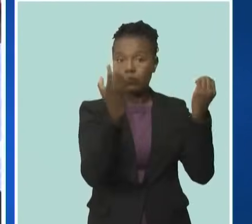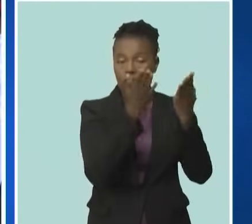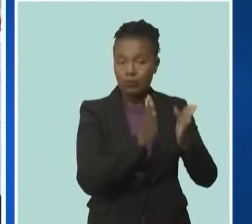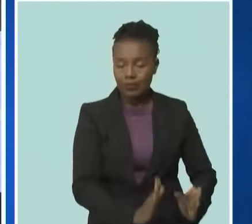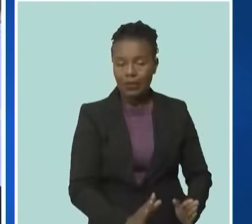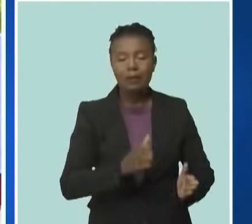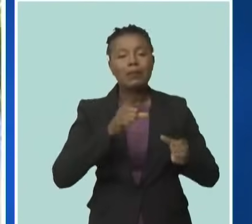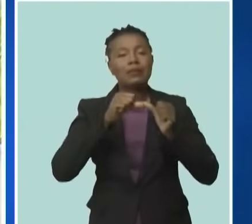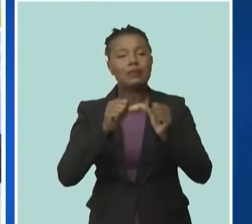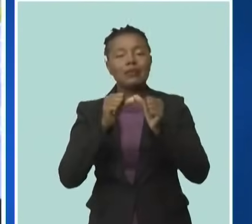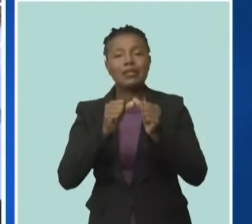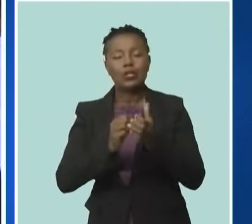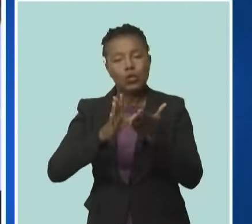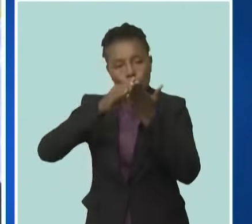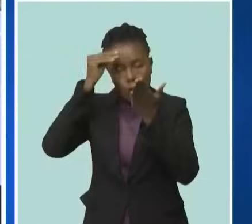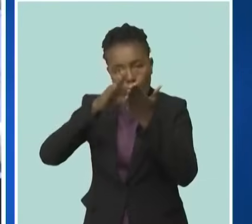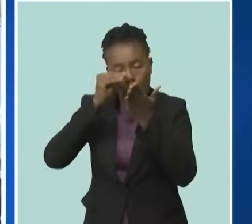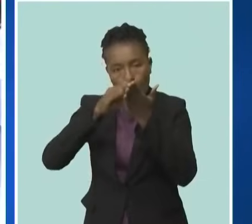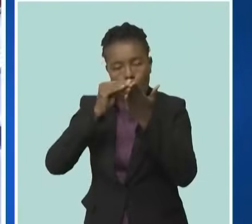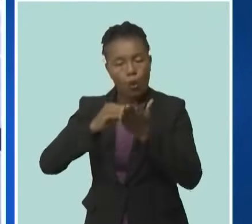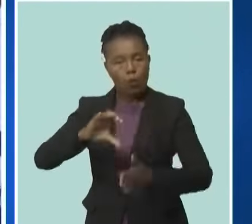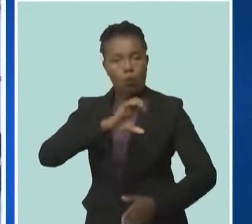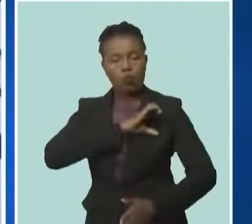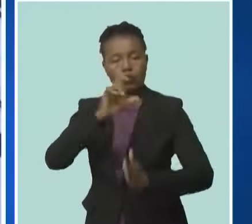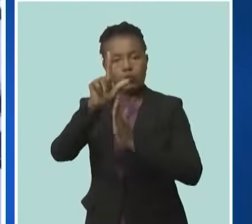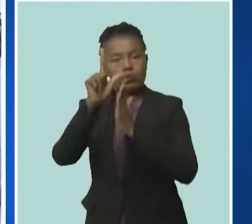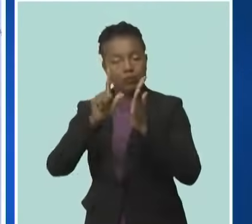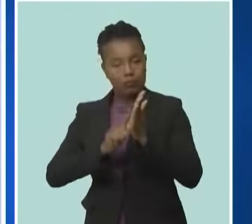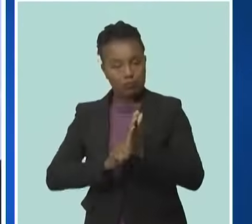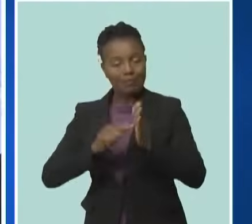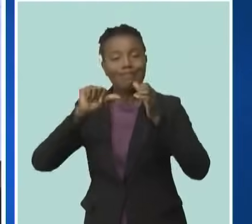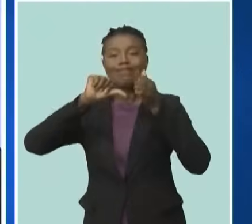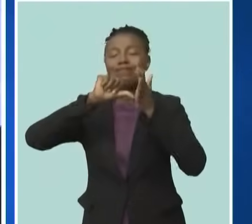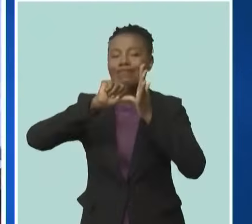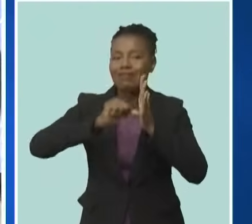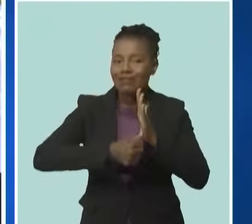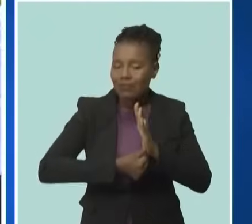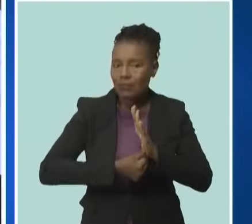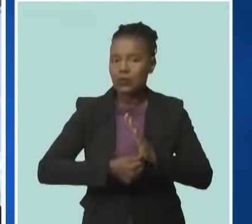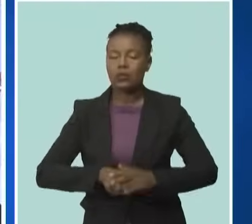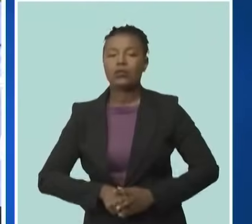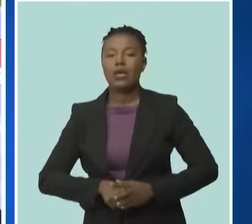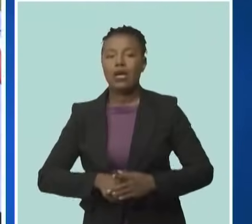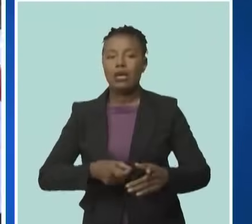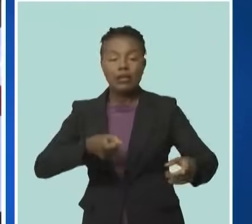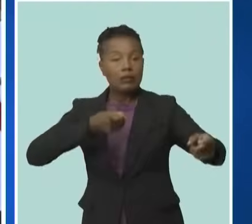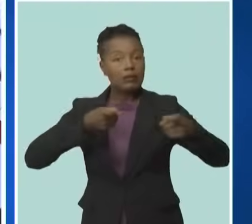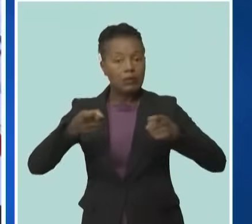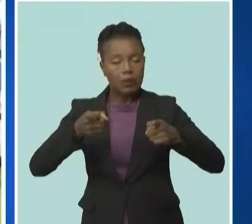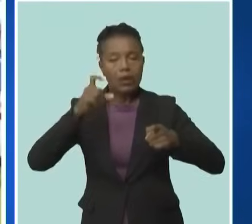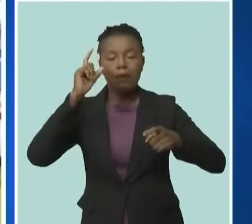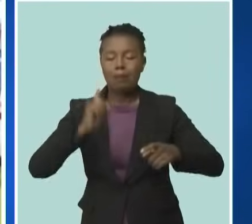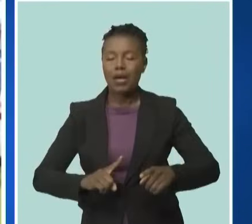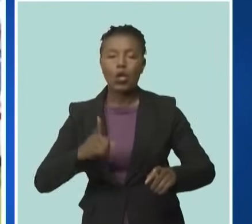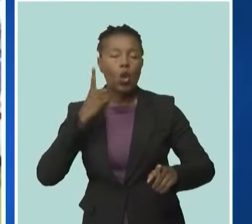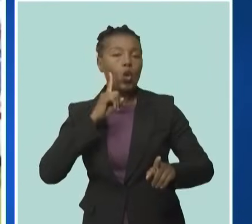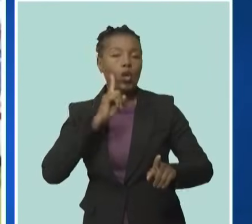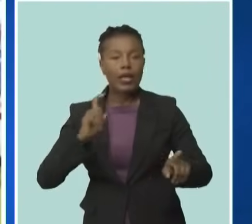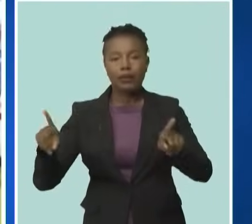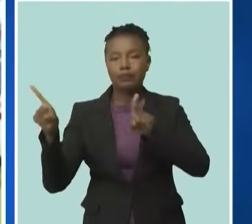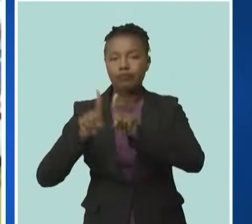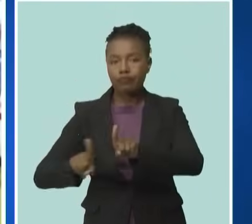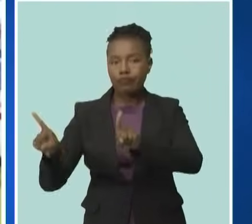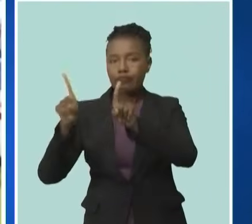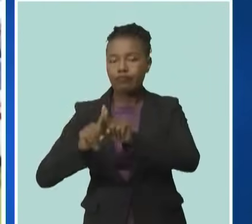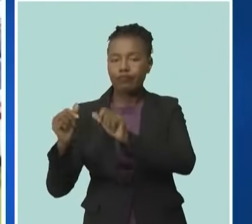of policing law, and he stresses that discipline must become their constant companion. It is fundamental